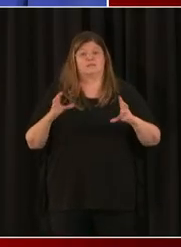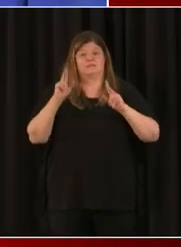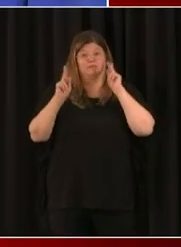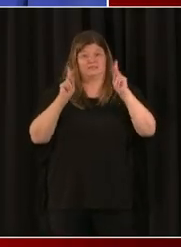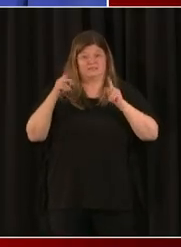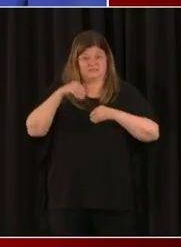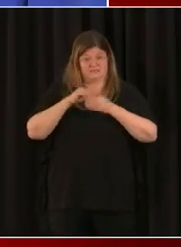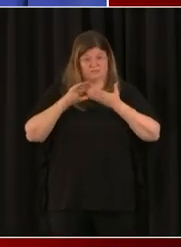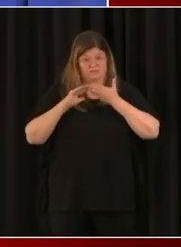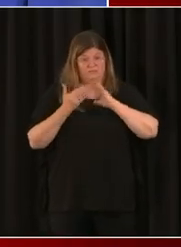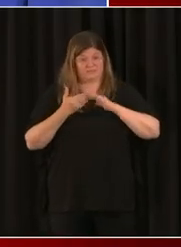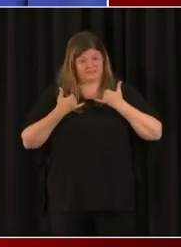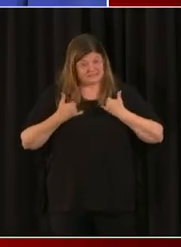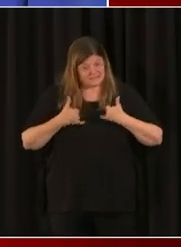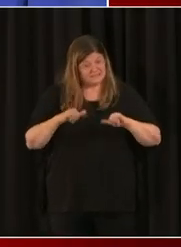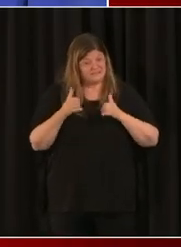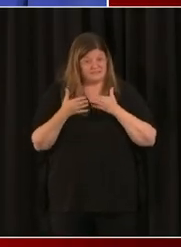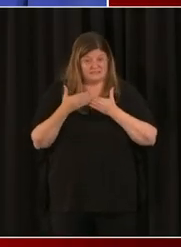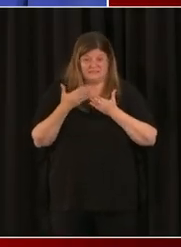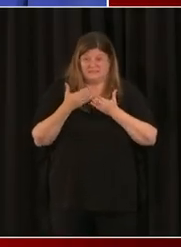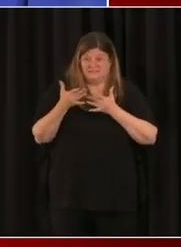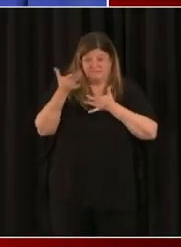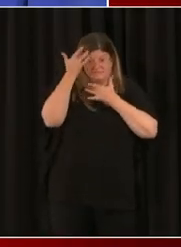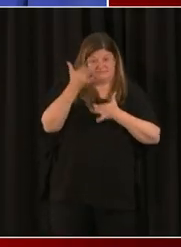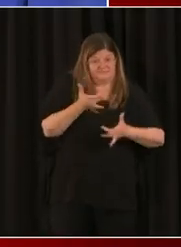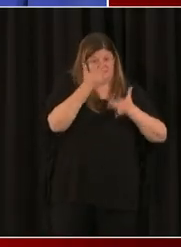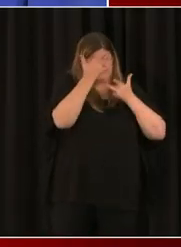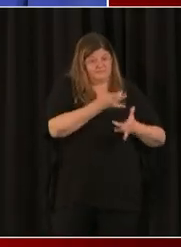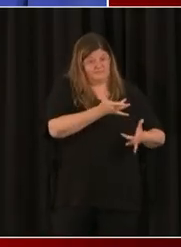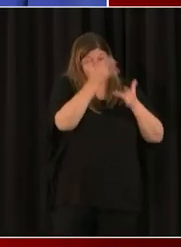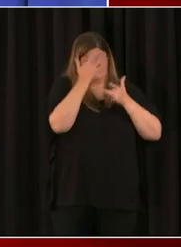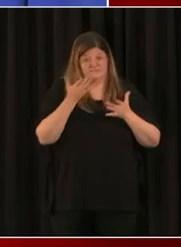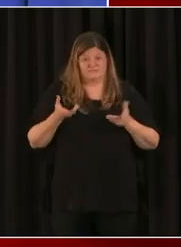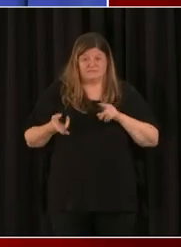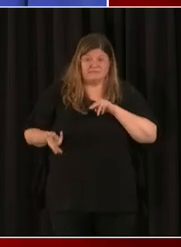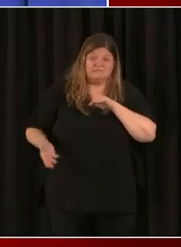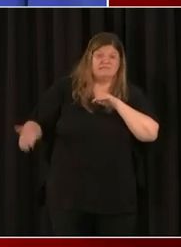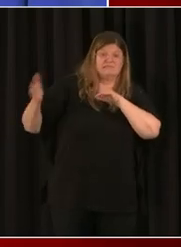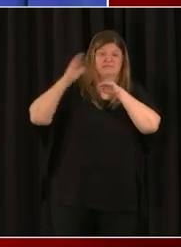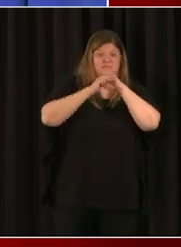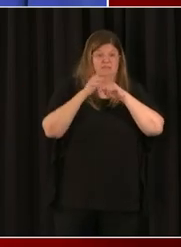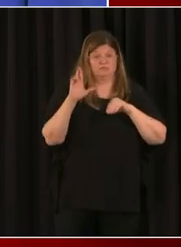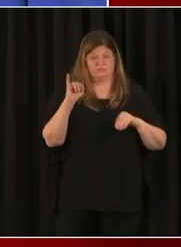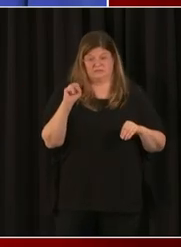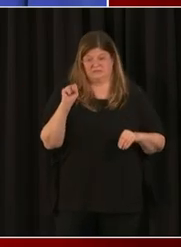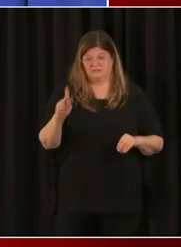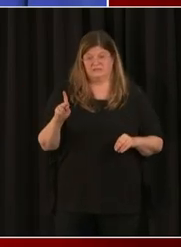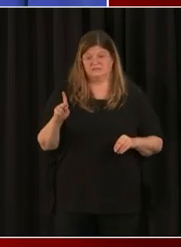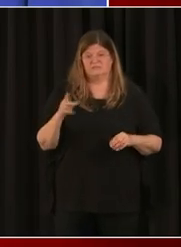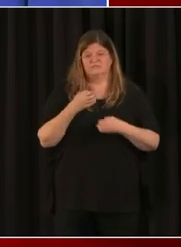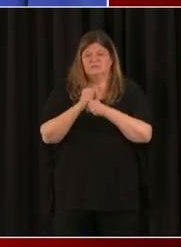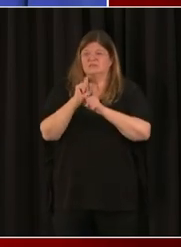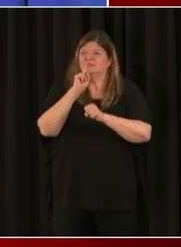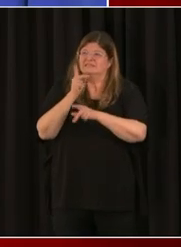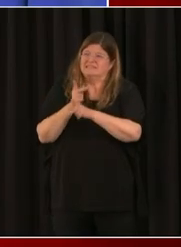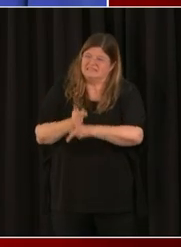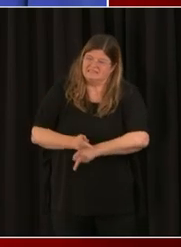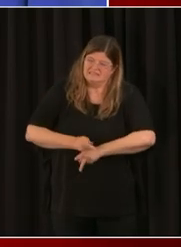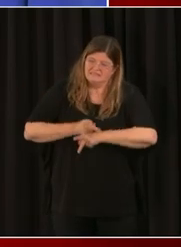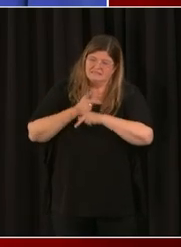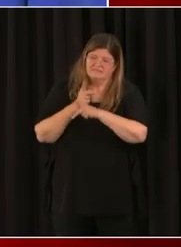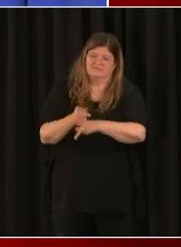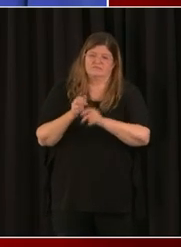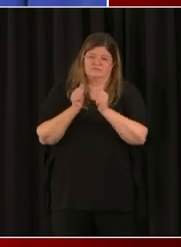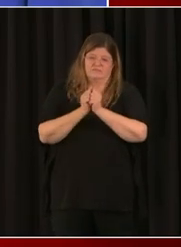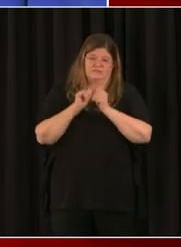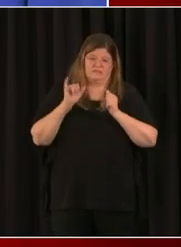city, the chances for people to get sick, namely my officers and other residents, we just want to be very careful